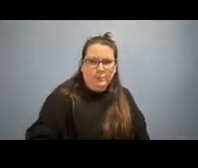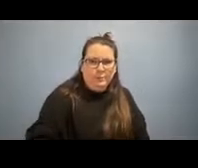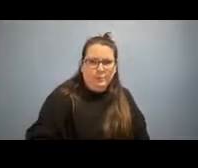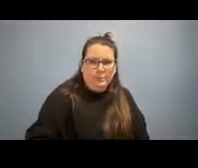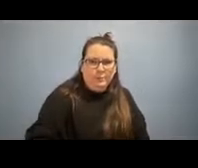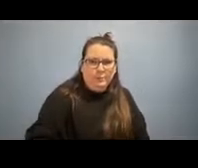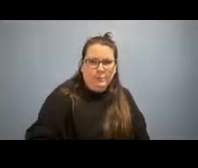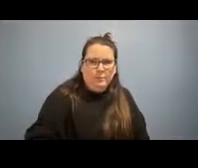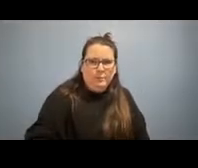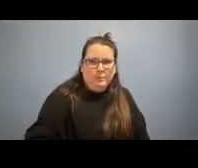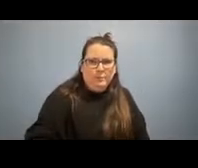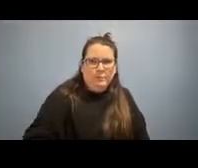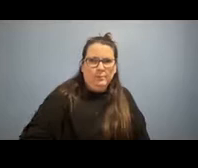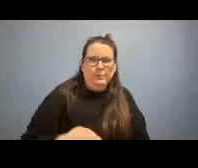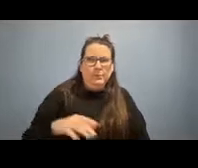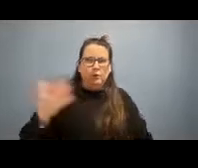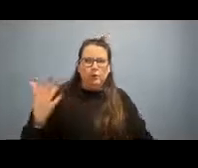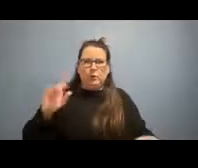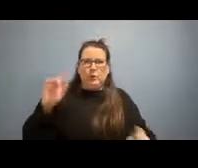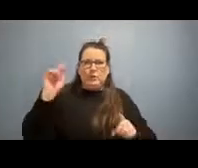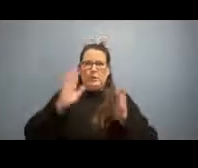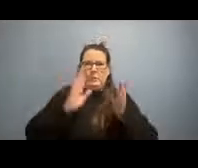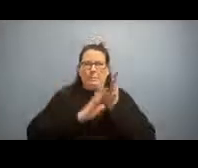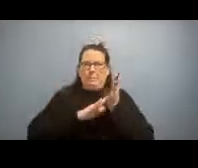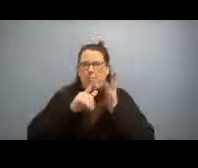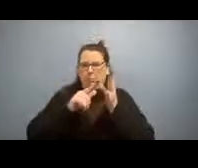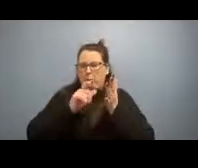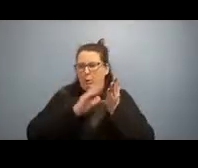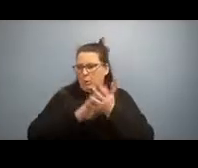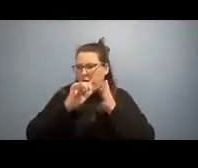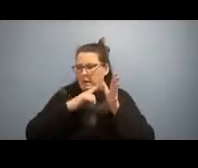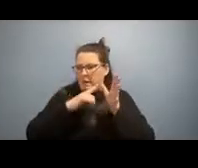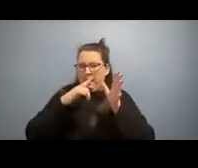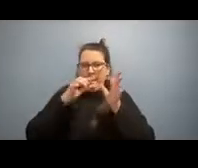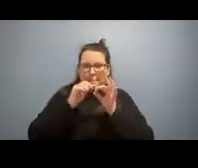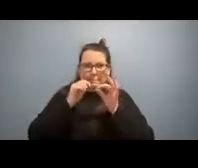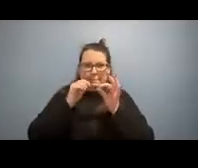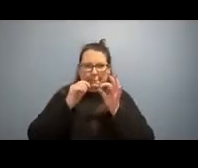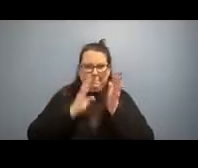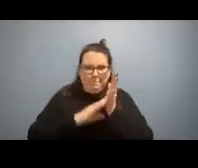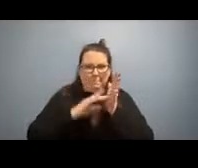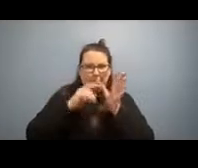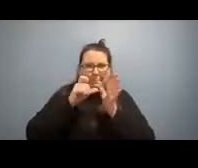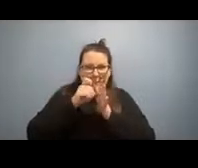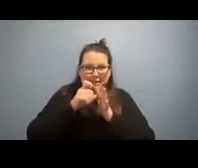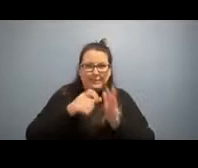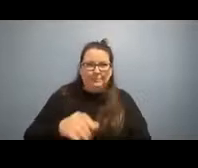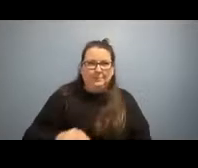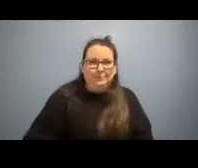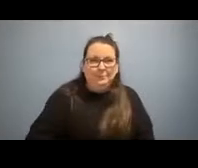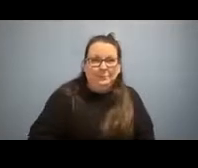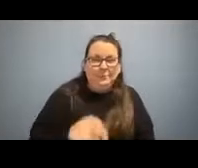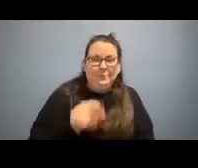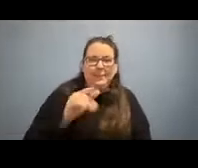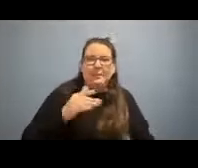yeah, so what we'll move on now to Mohammed Mahideen. Thank you. Mohammed Mahideen, Manager